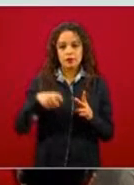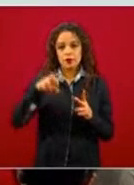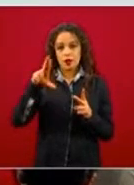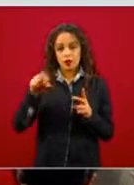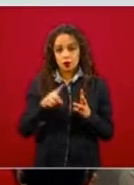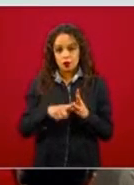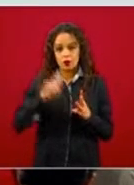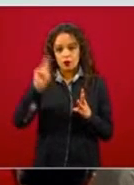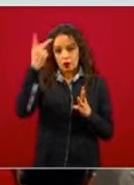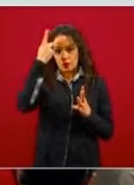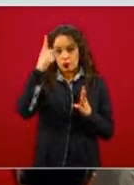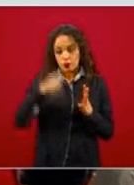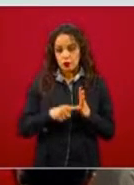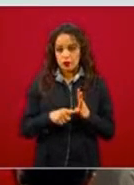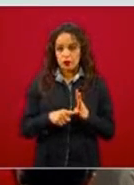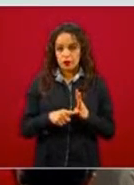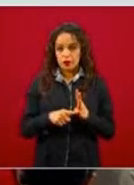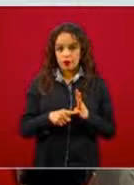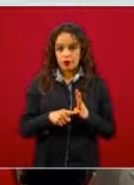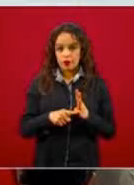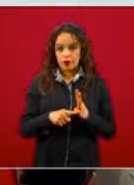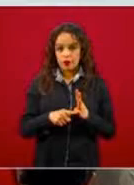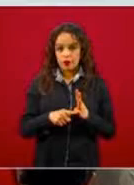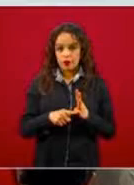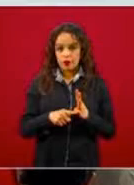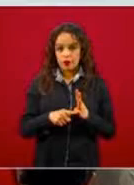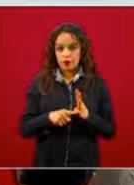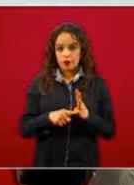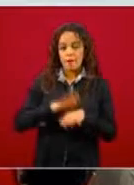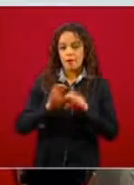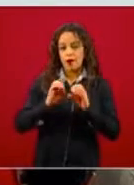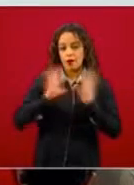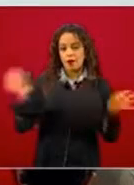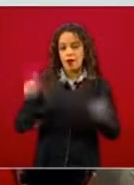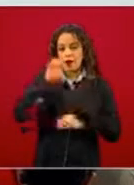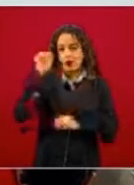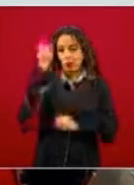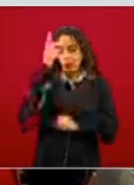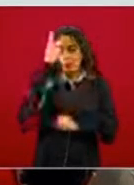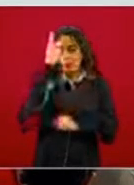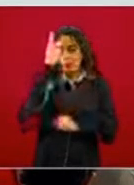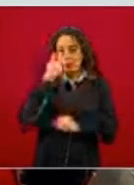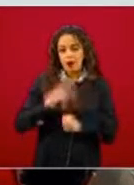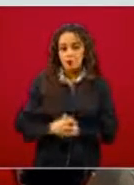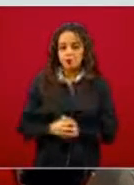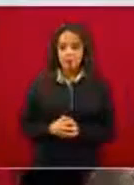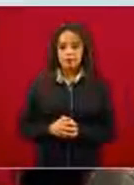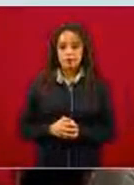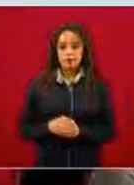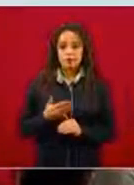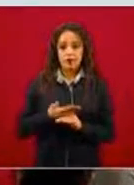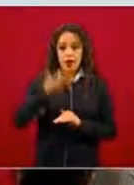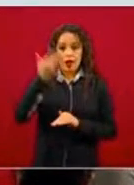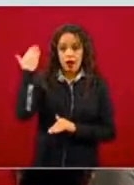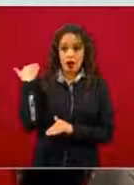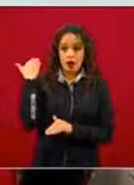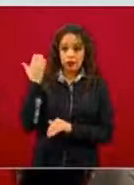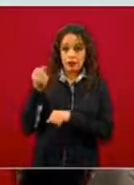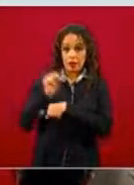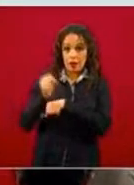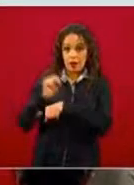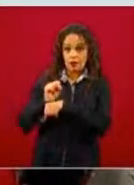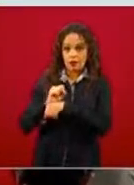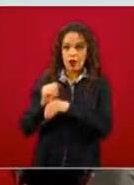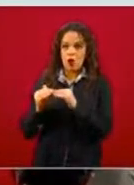Puebla, Querétaro, Quintana Roo, and San Luis Potosí. And here I would like to delve on the data from San Luis